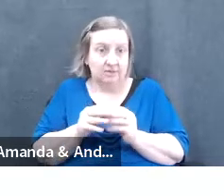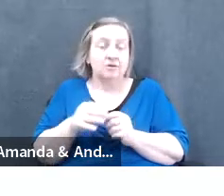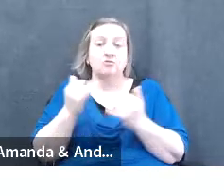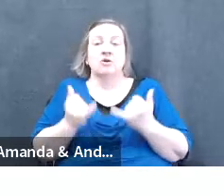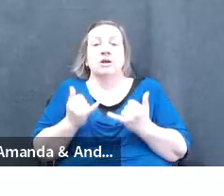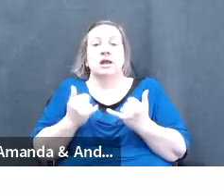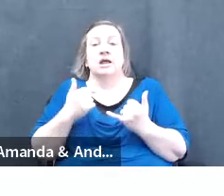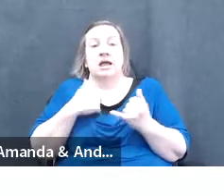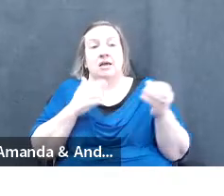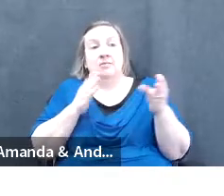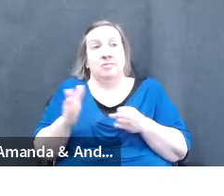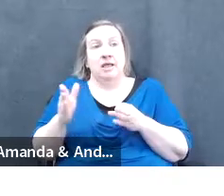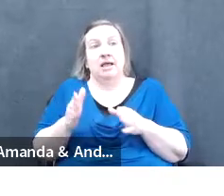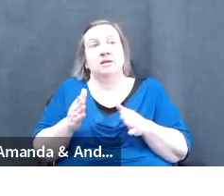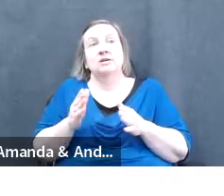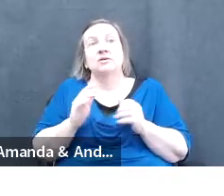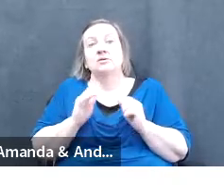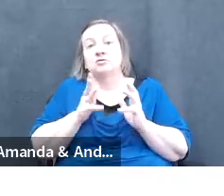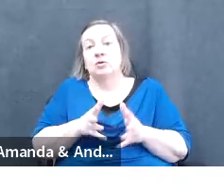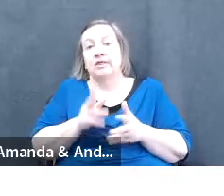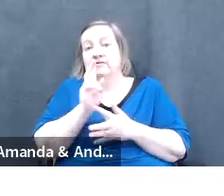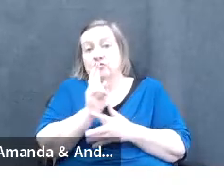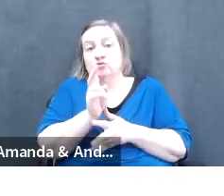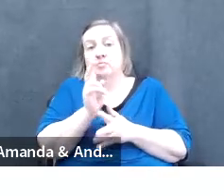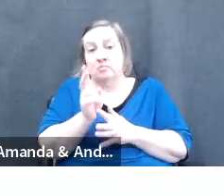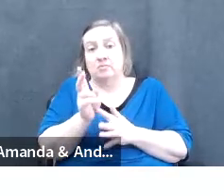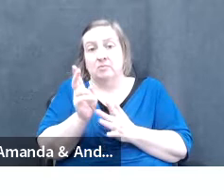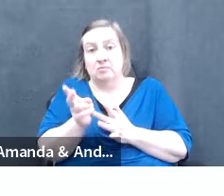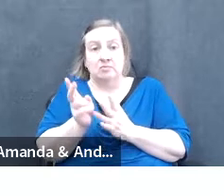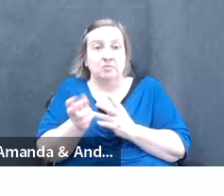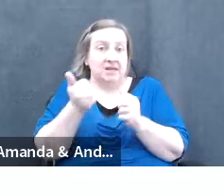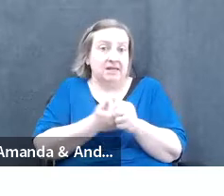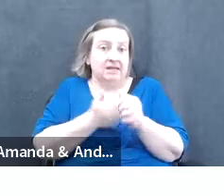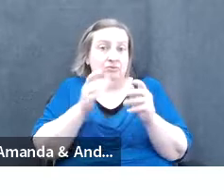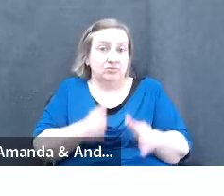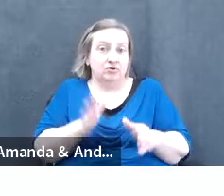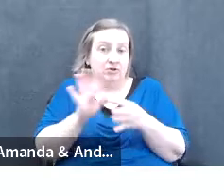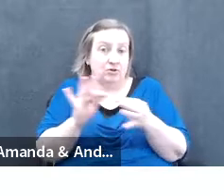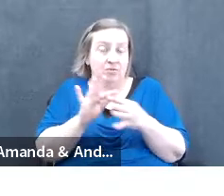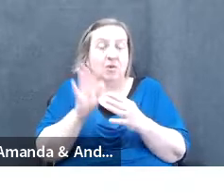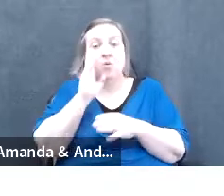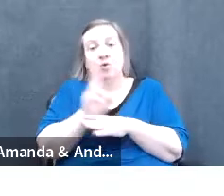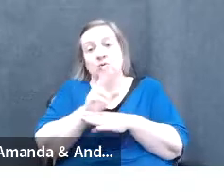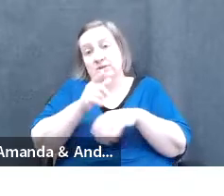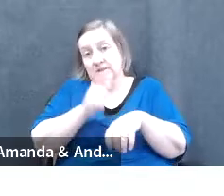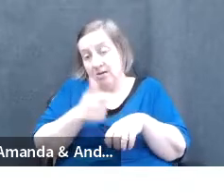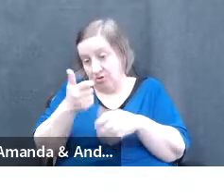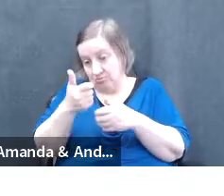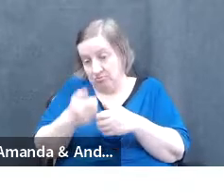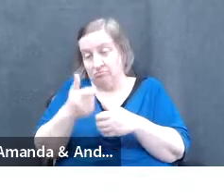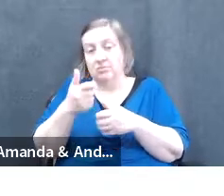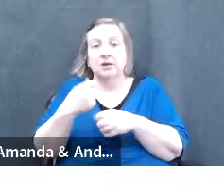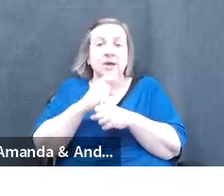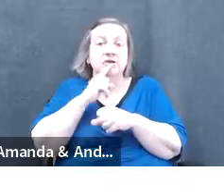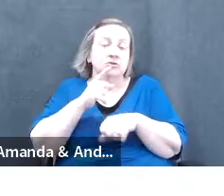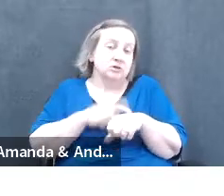I'm intending to leave 2 minutes for each comment. And I will be using a timer to manage that time so that we can make sure